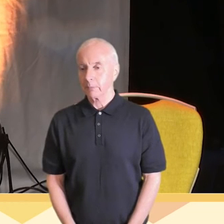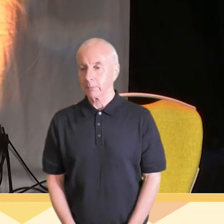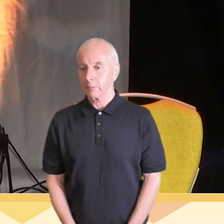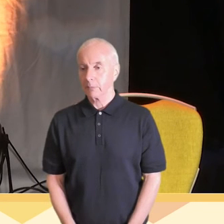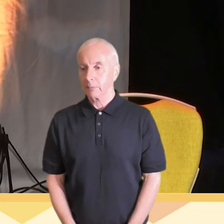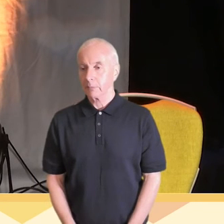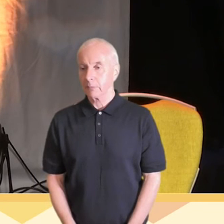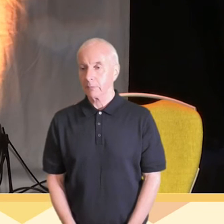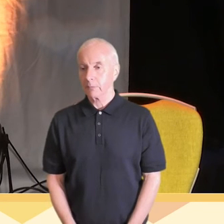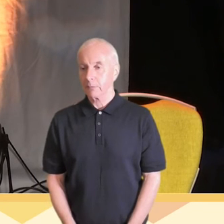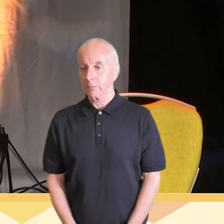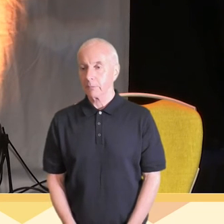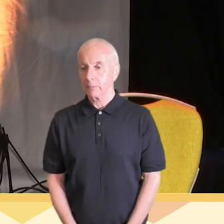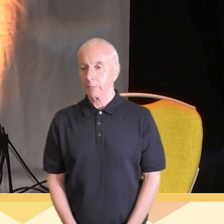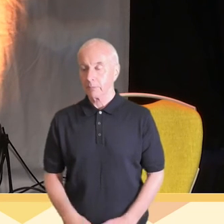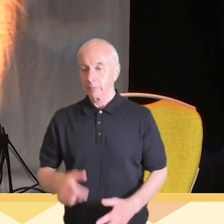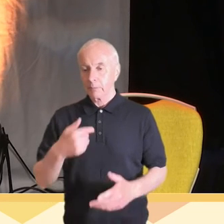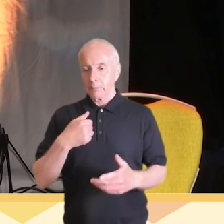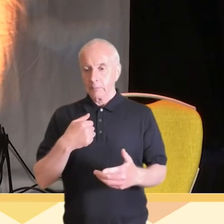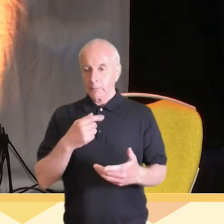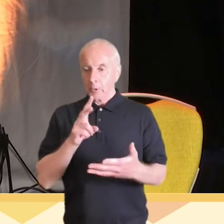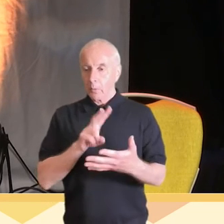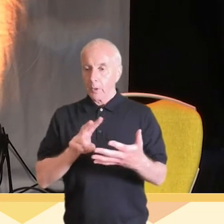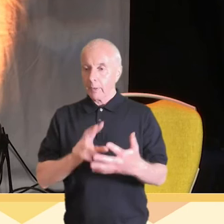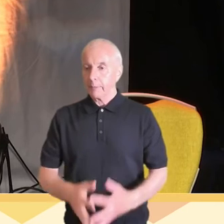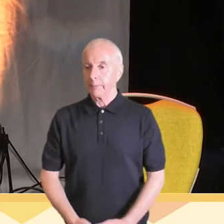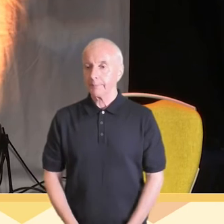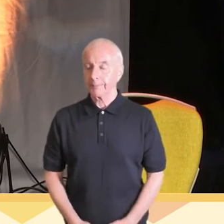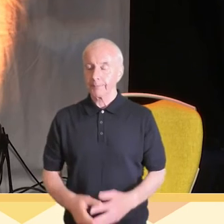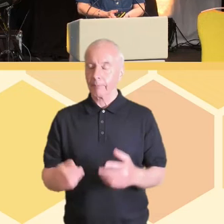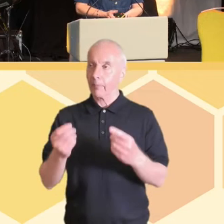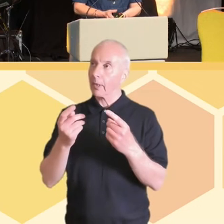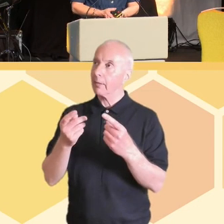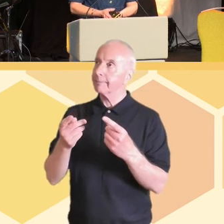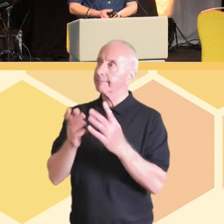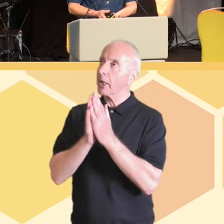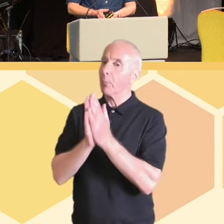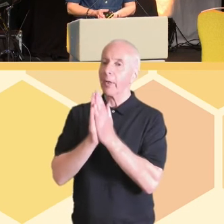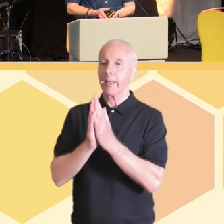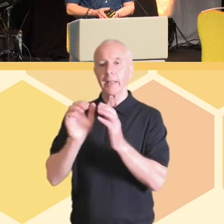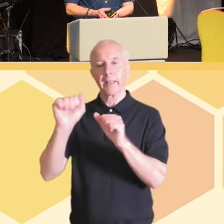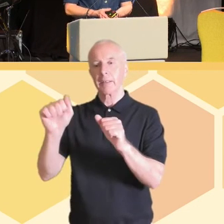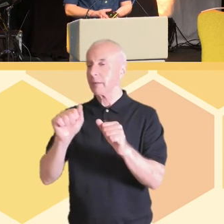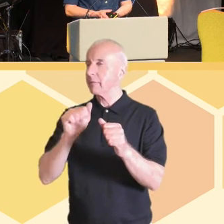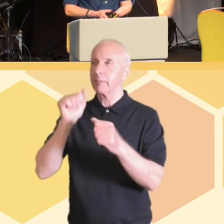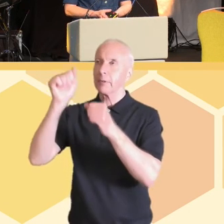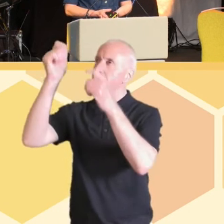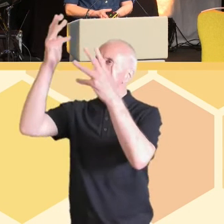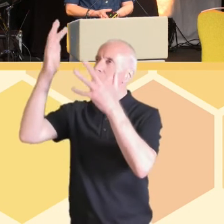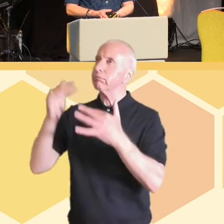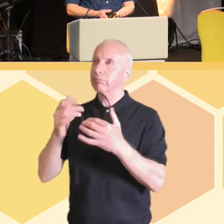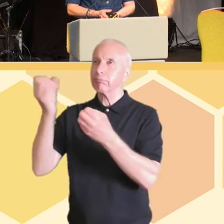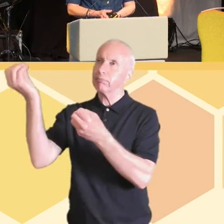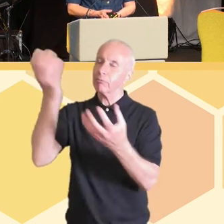And I'm going to read it. I pray that out of his glorious riches he may strengthen you with power through